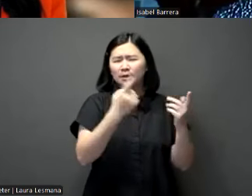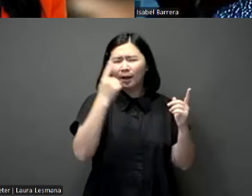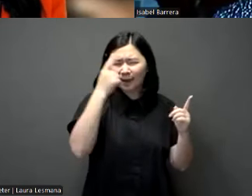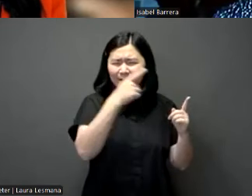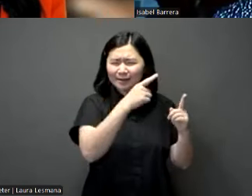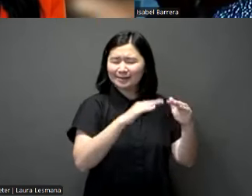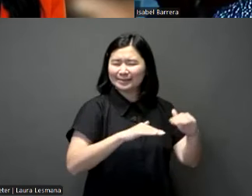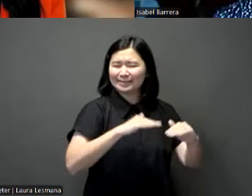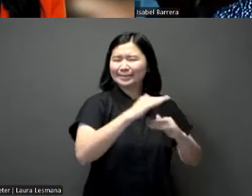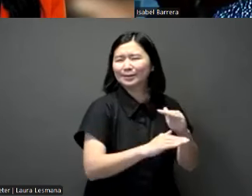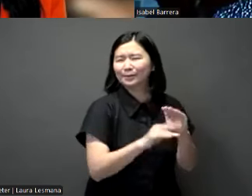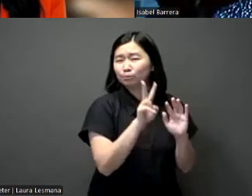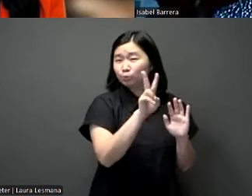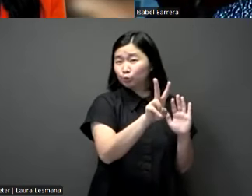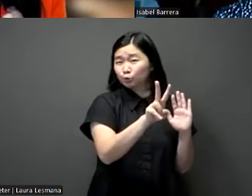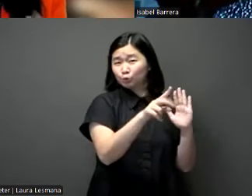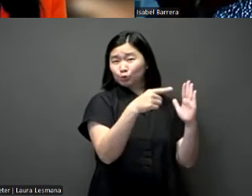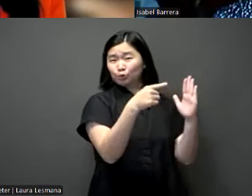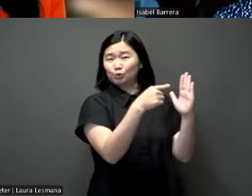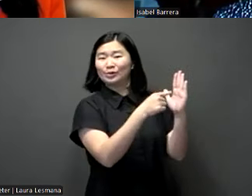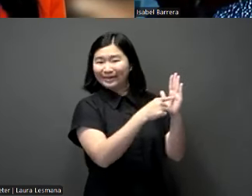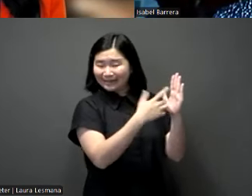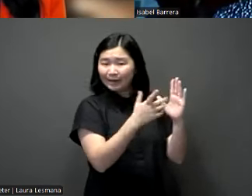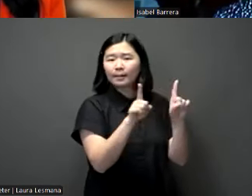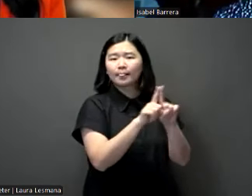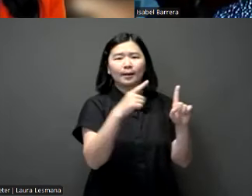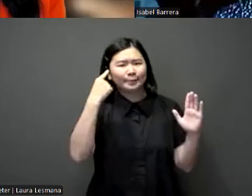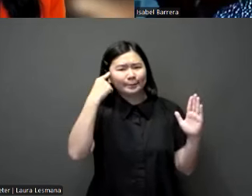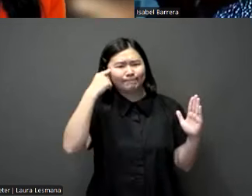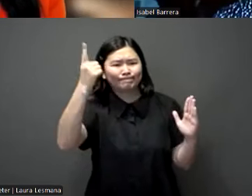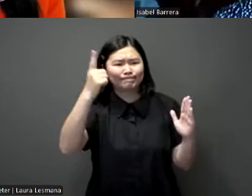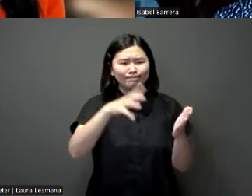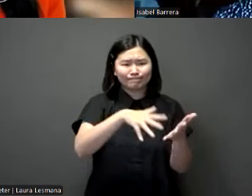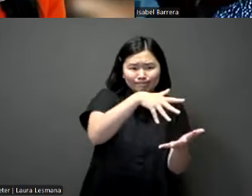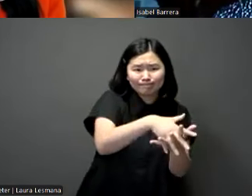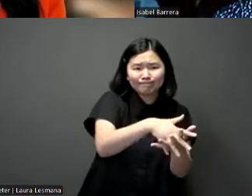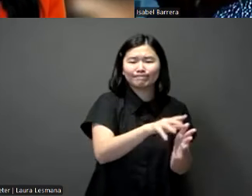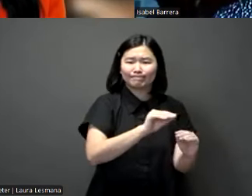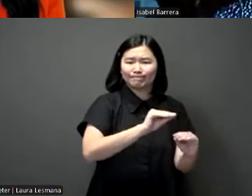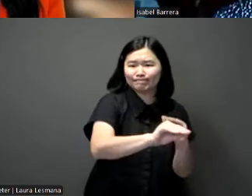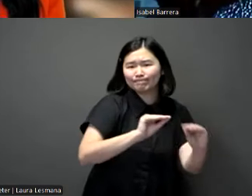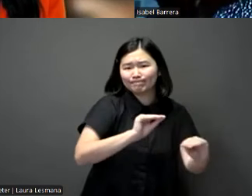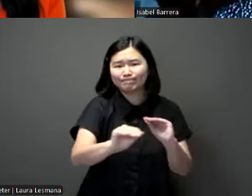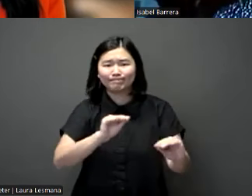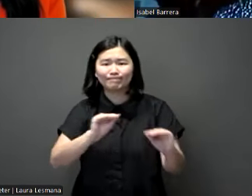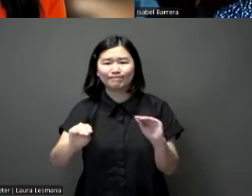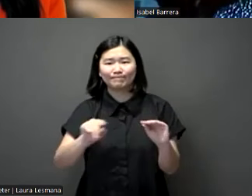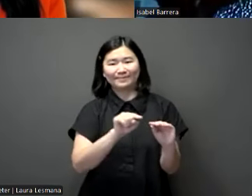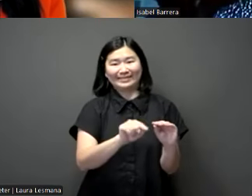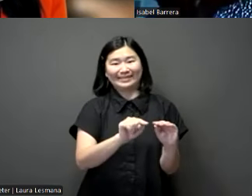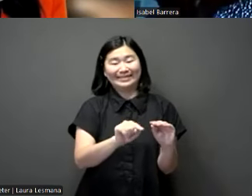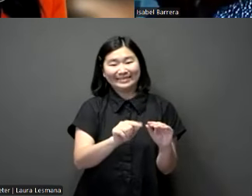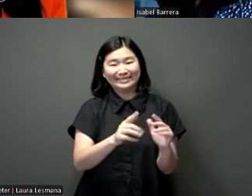this, and who has most limits in being able to approach